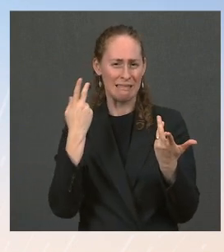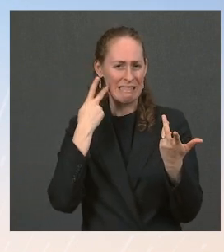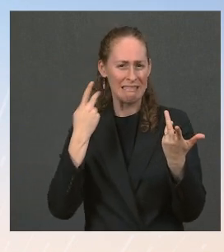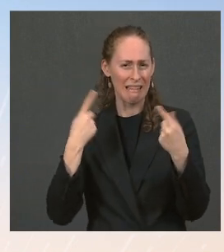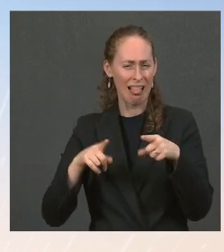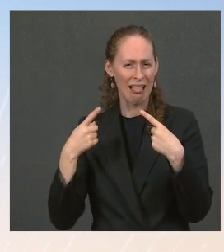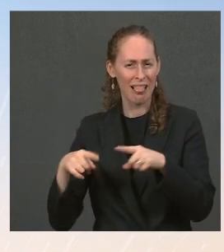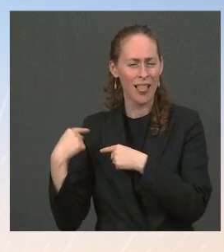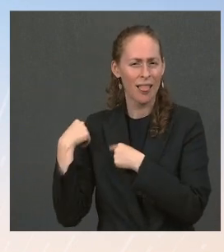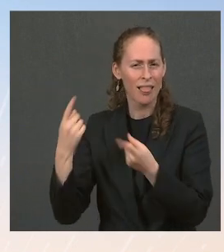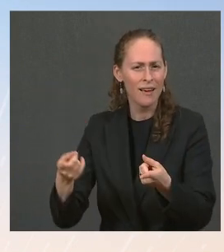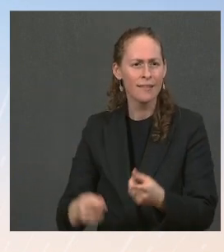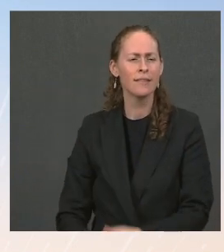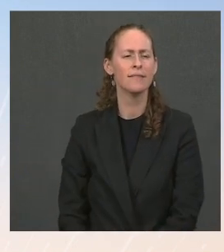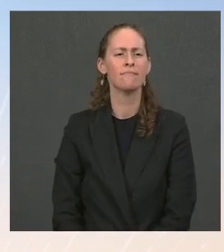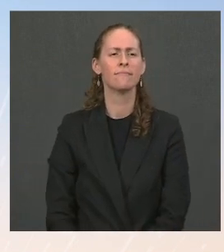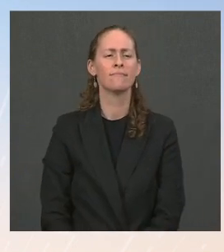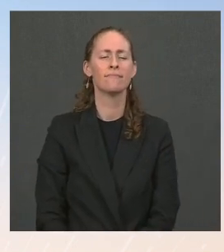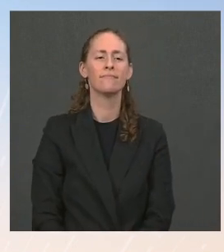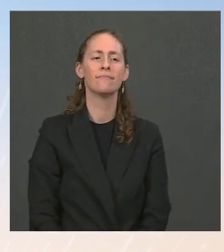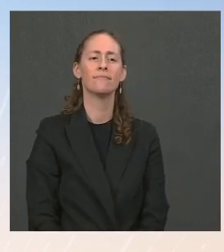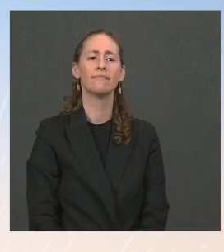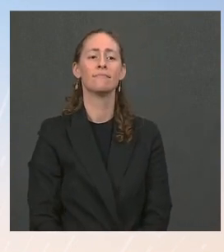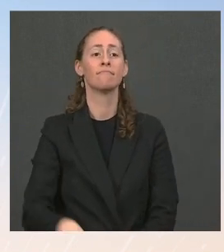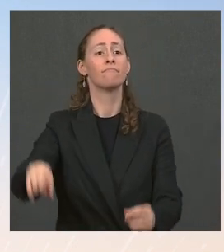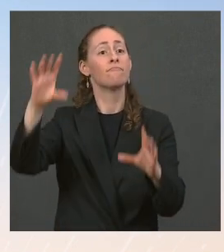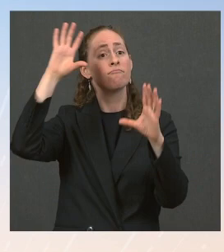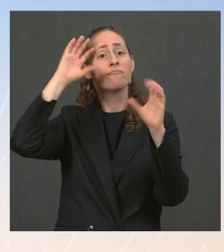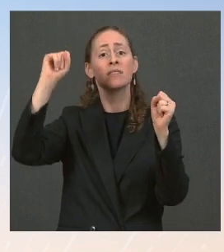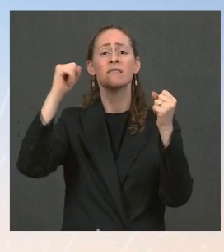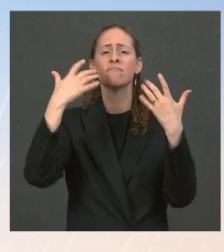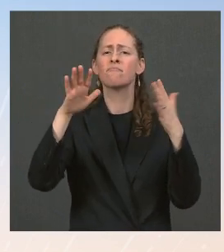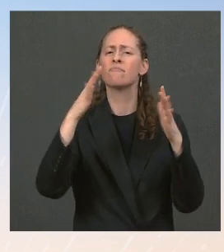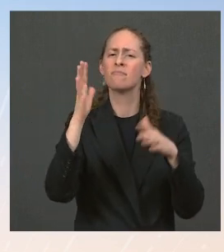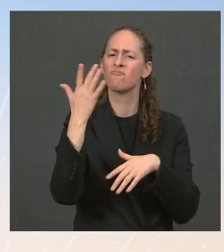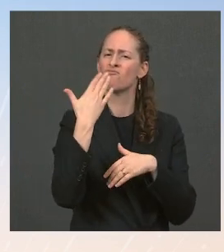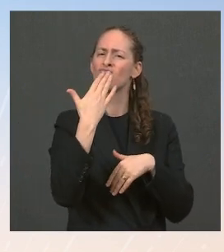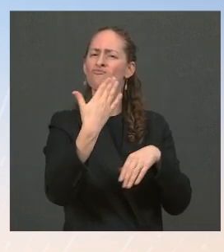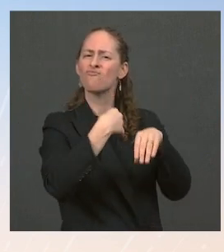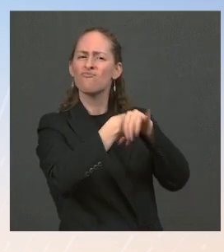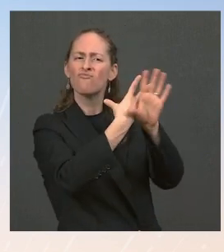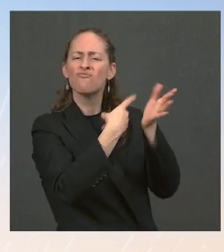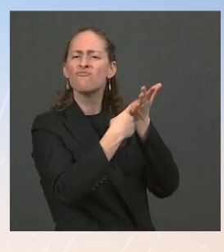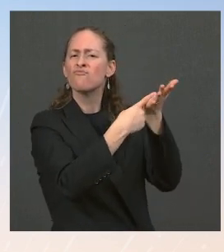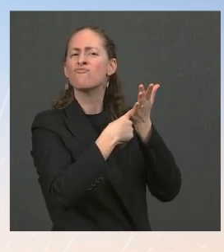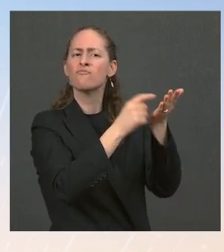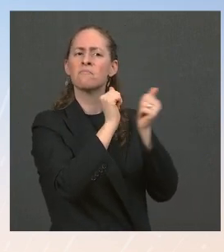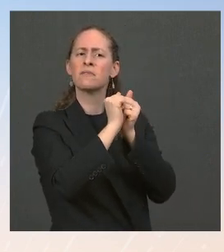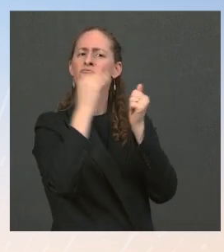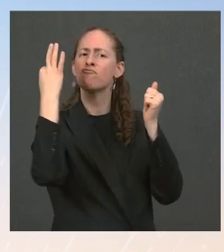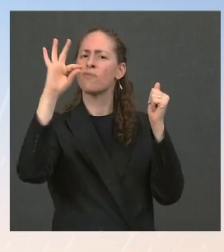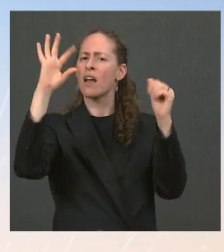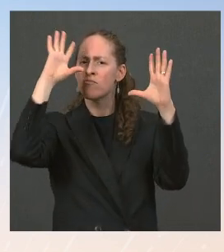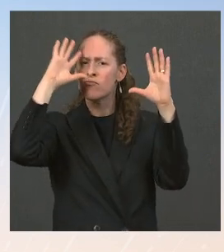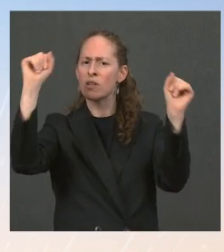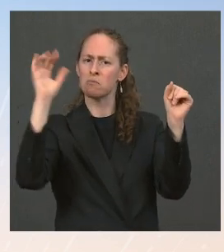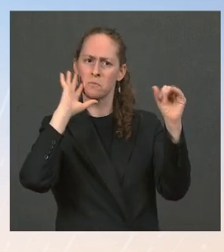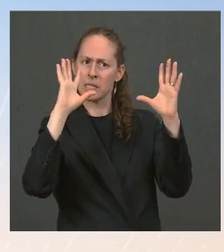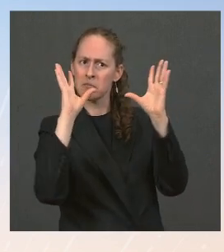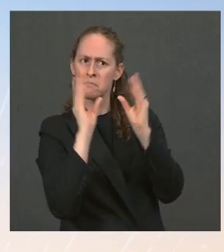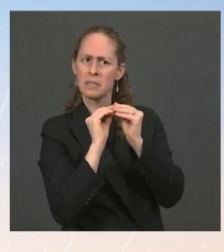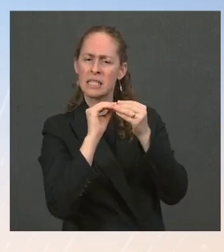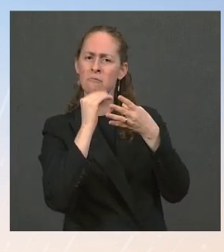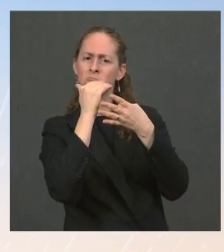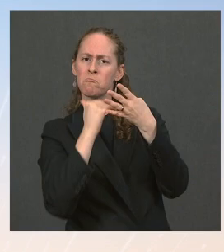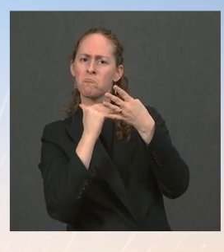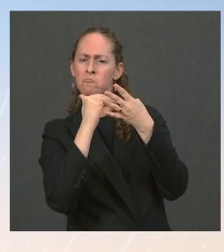those issues. The president just had a friendly phone call with the president of France where they agreed to meet in October and continue close